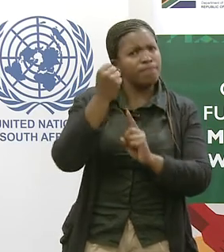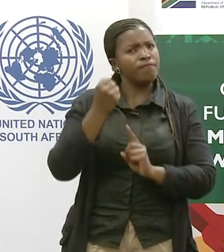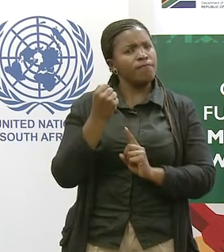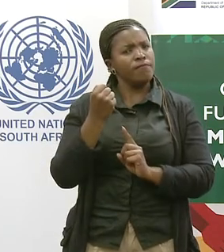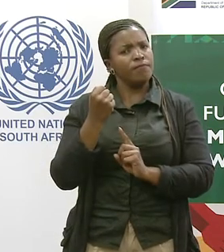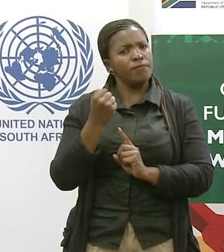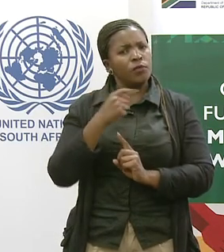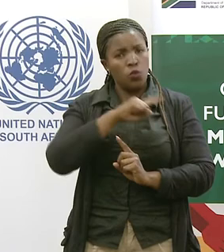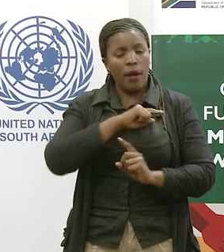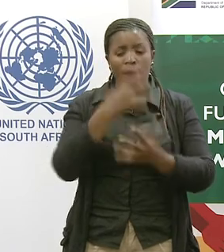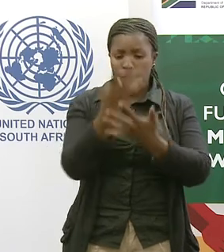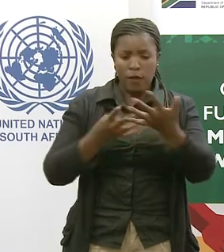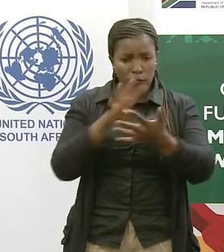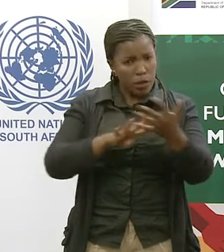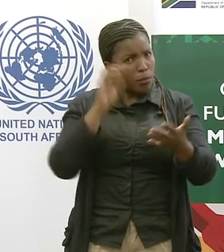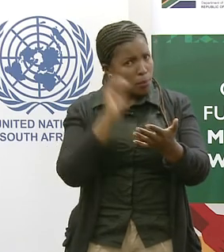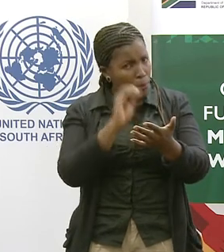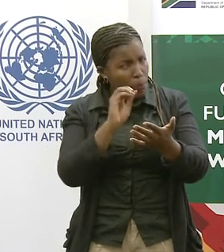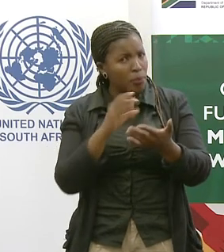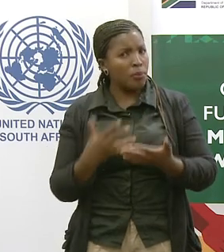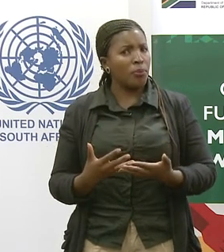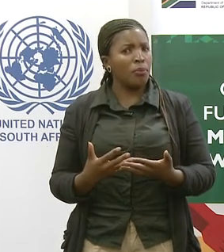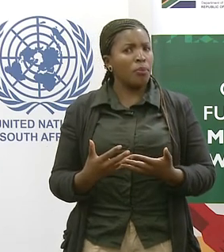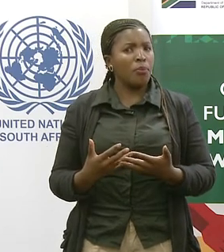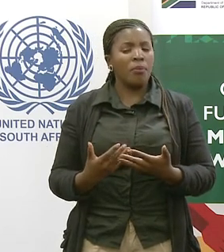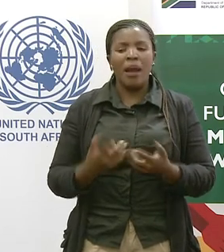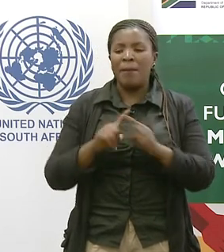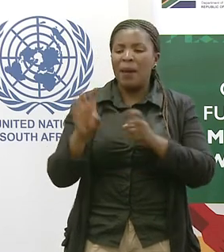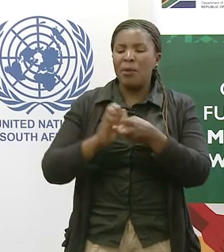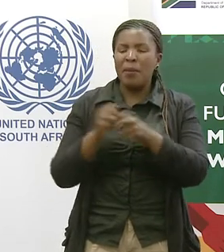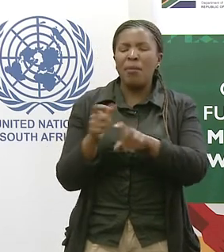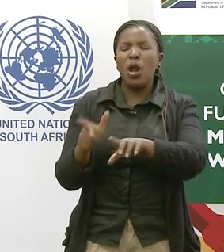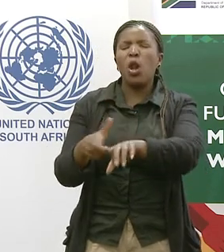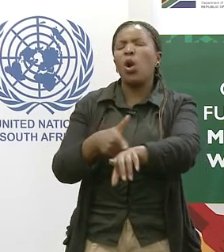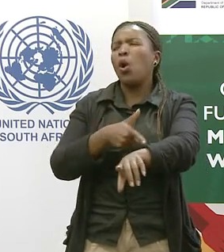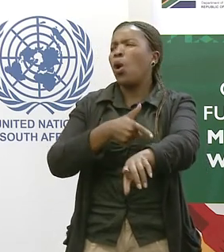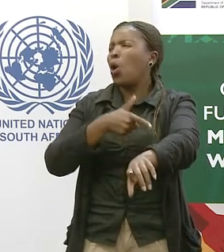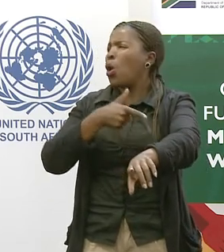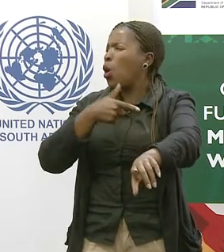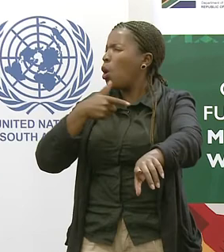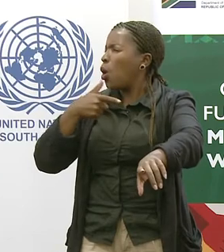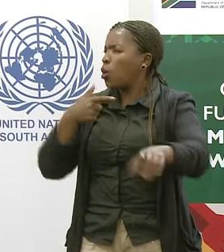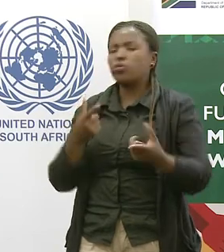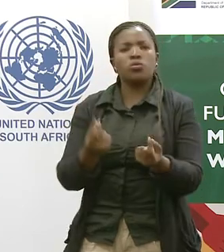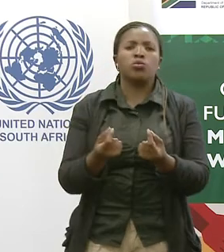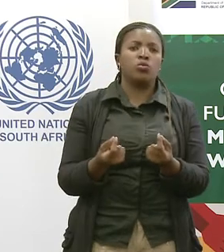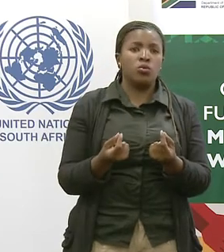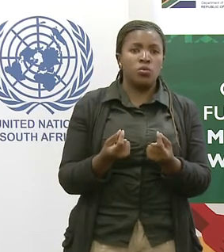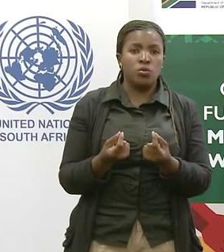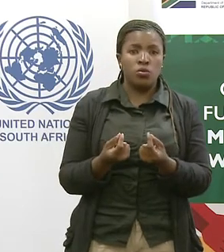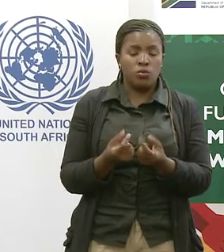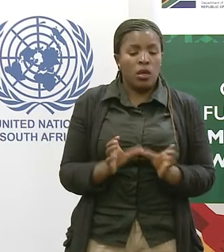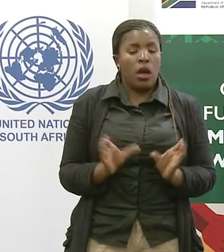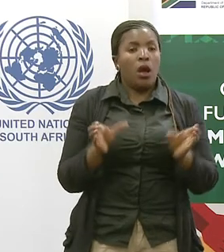because the frameworks are there. There's an issue of the pipeline. And you know, when you have the movements are not